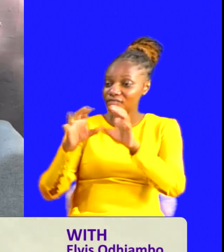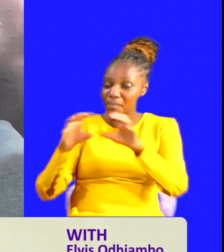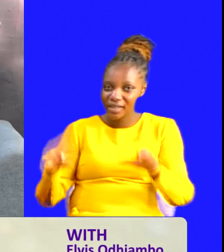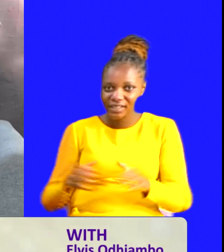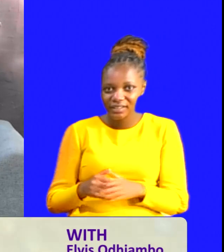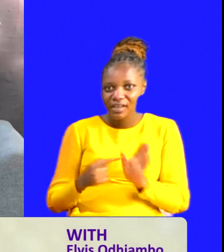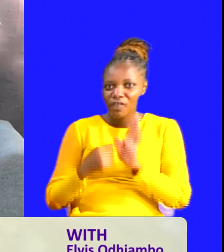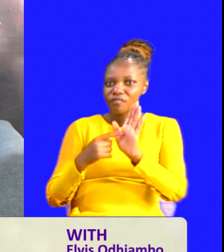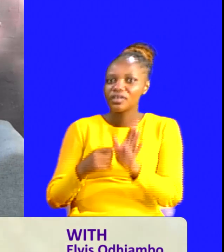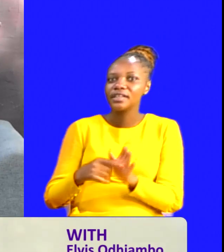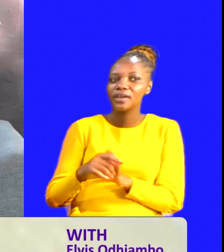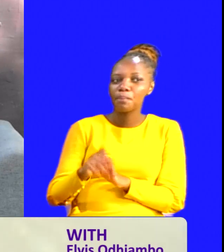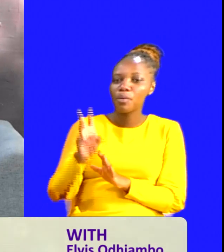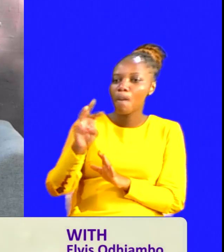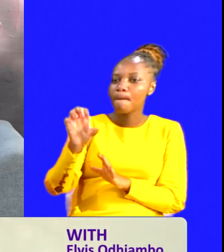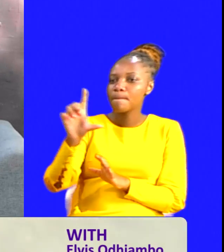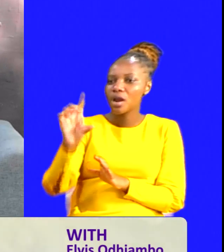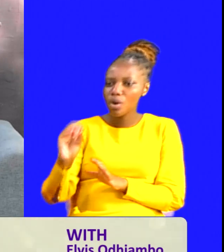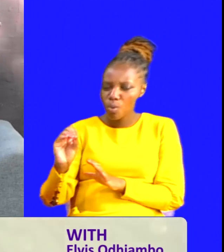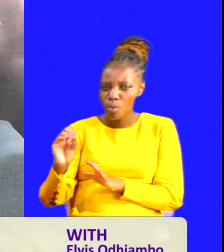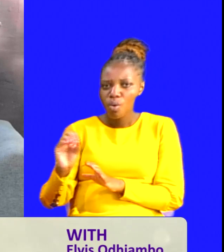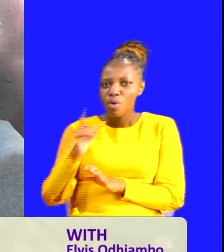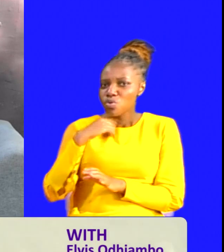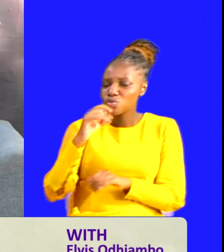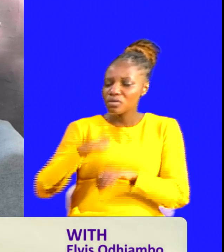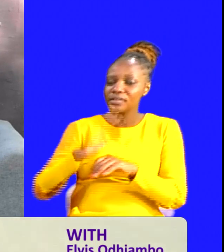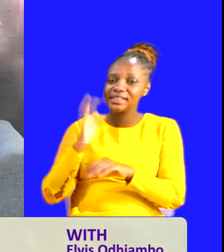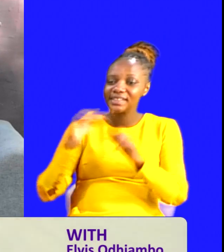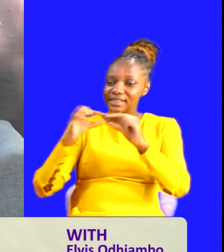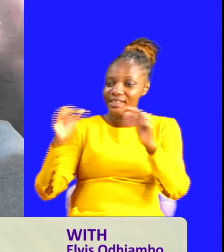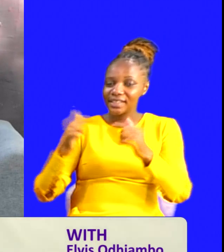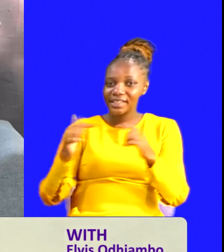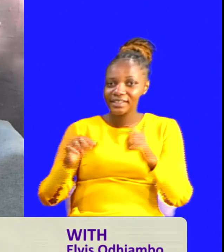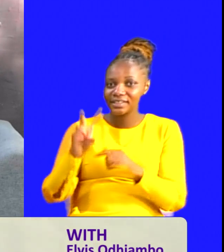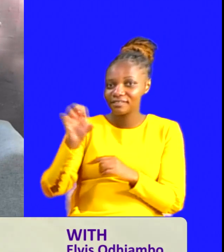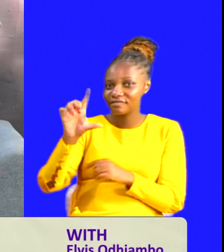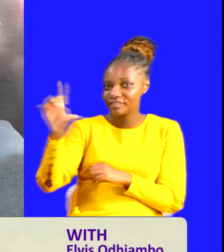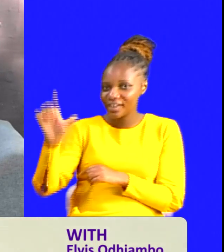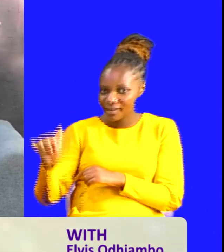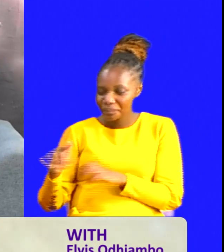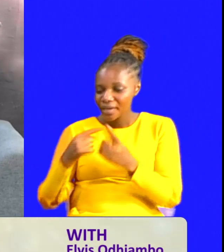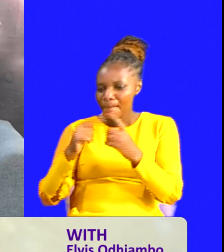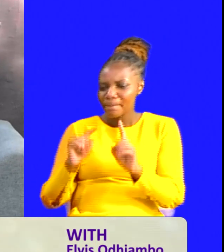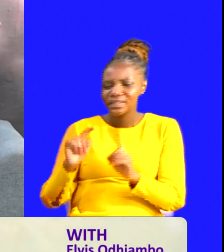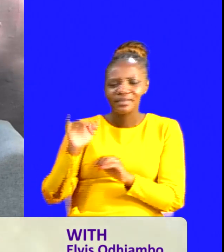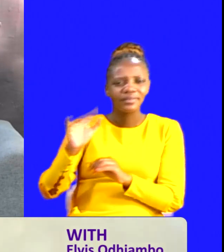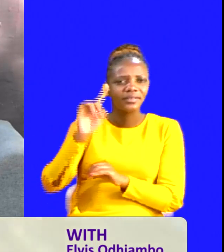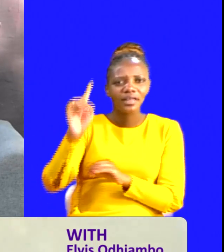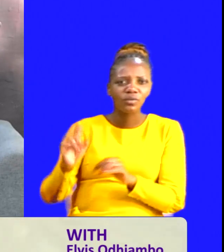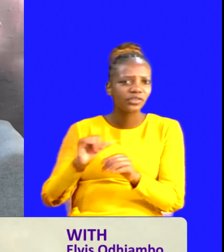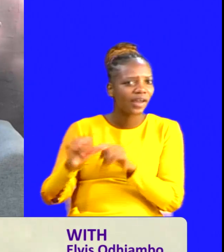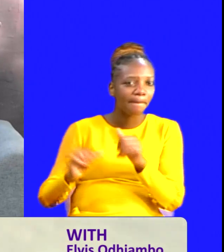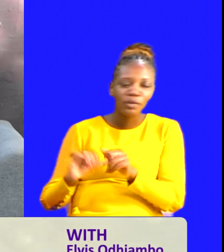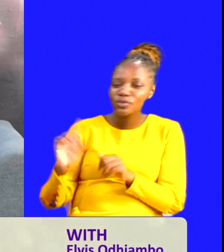likes of Malo Gusto, who was red carded yesterday against Villa. But it's a question of